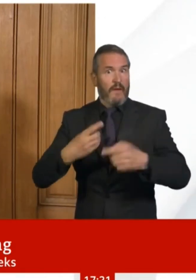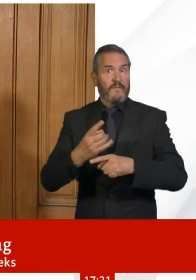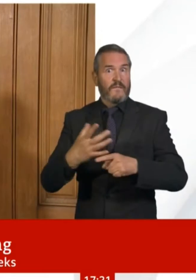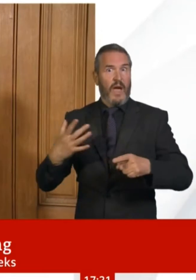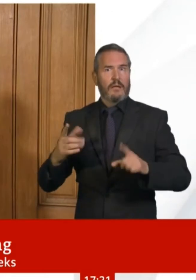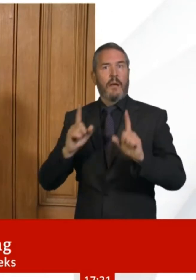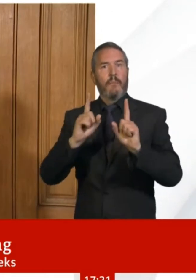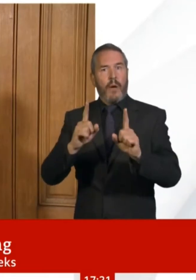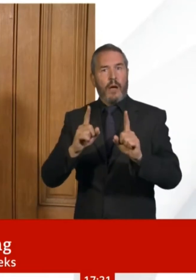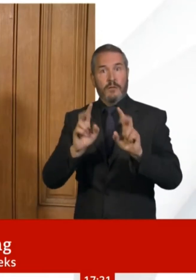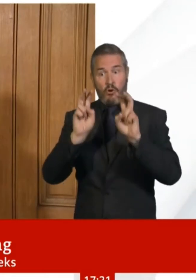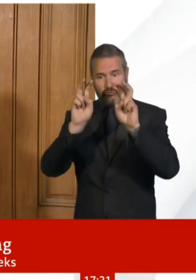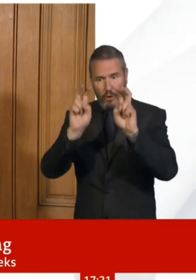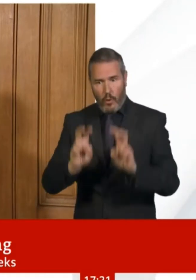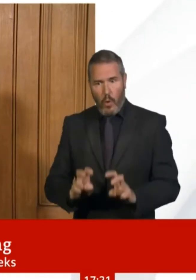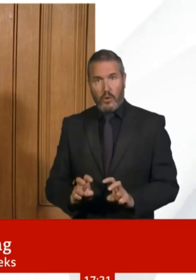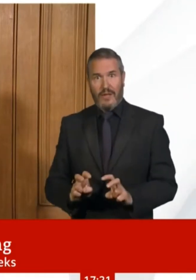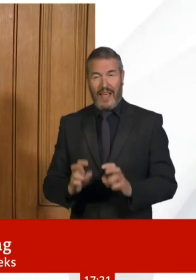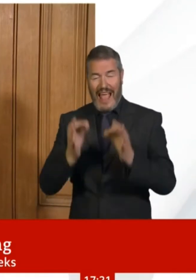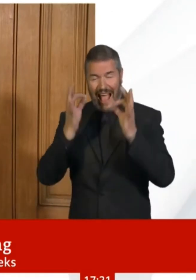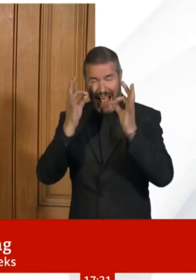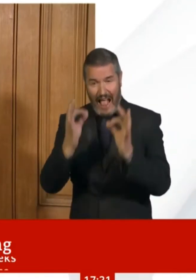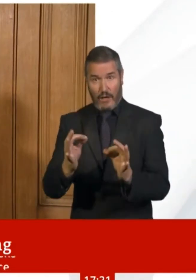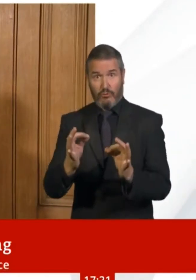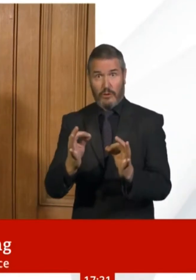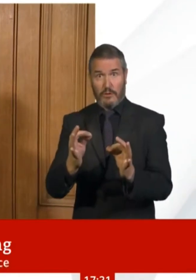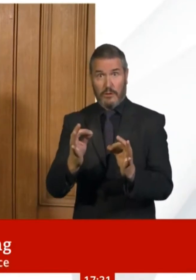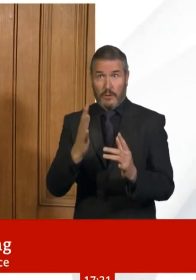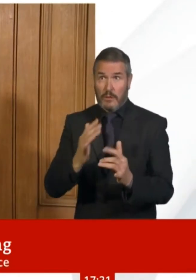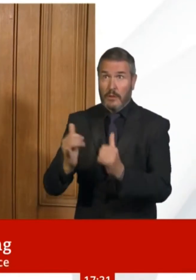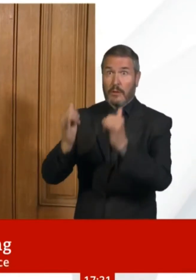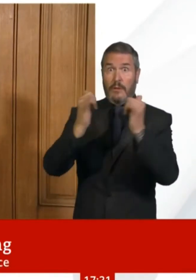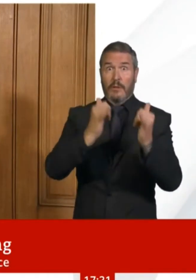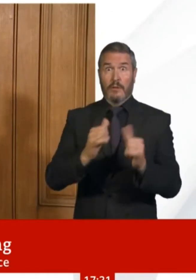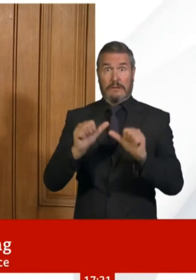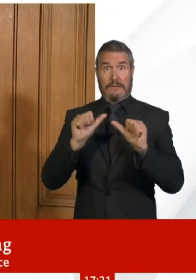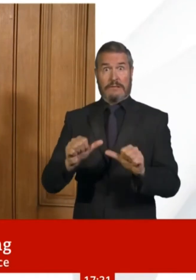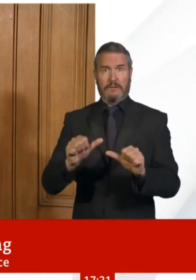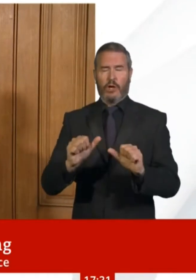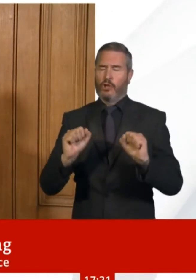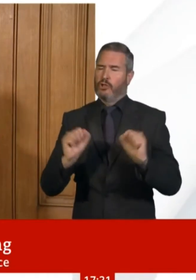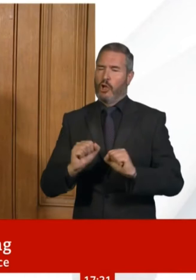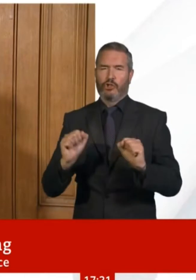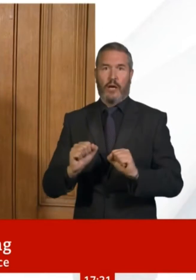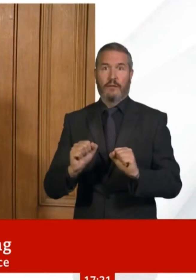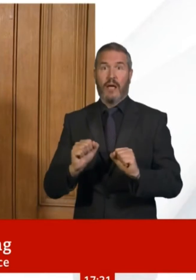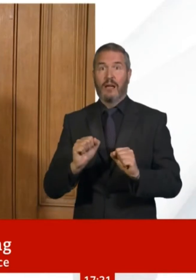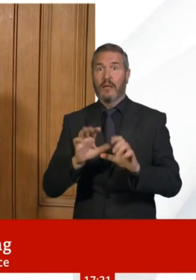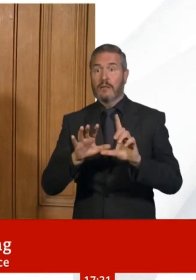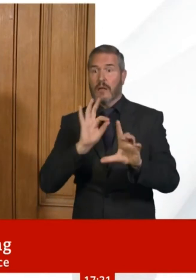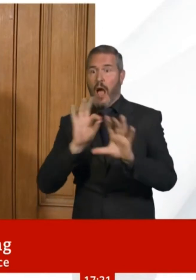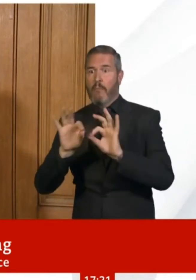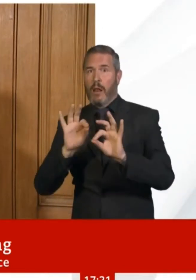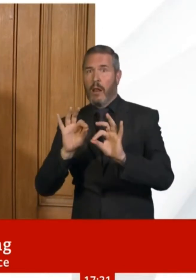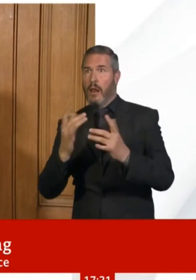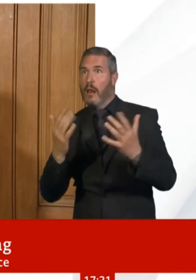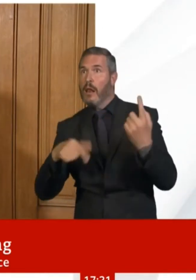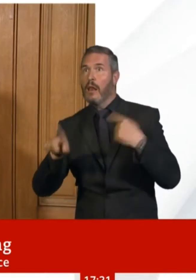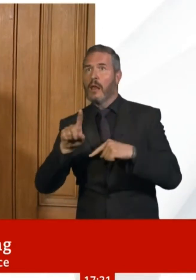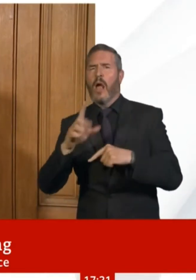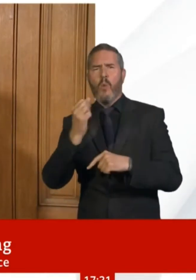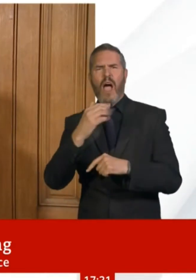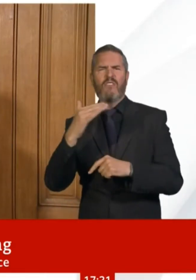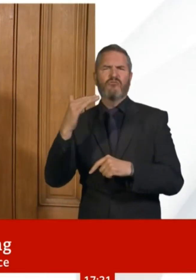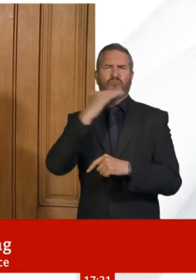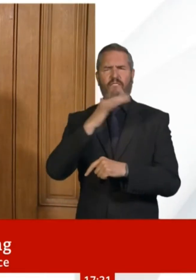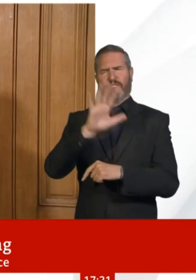there in either of the issues of getting the serology or getting the sampling frame, but we probably will have a crude